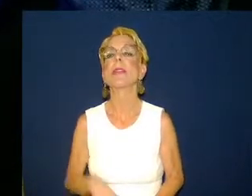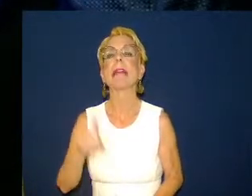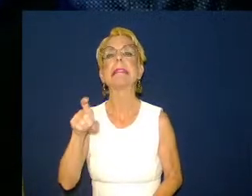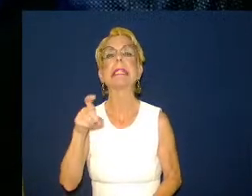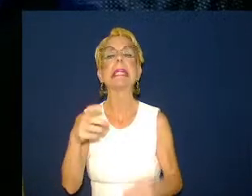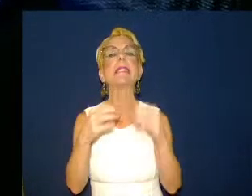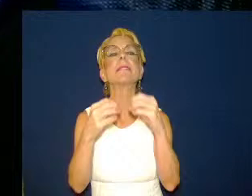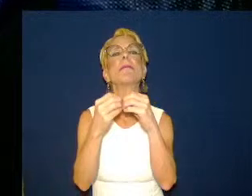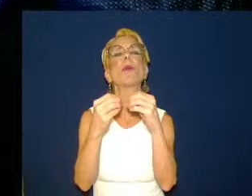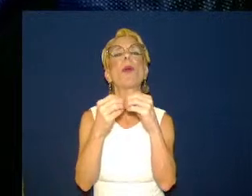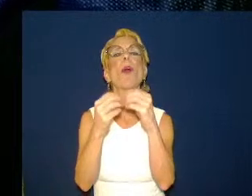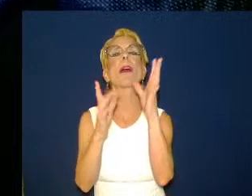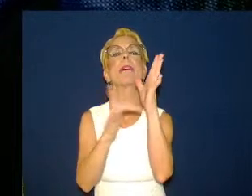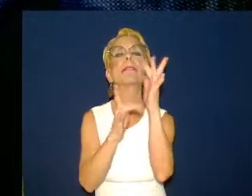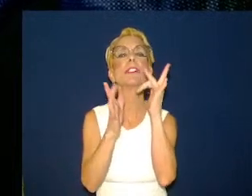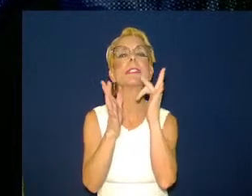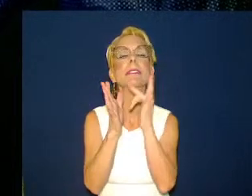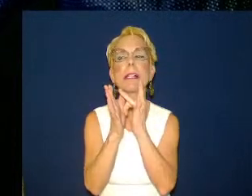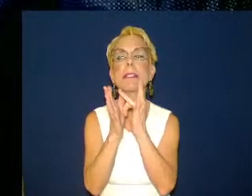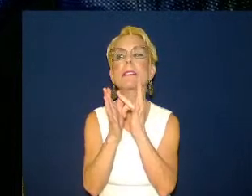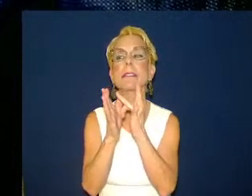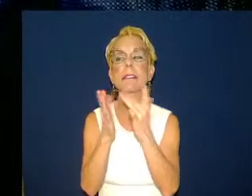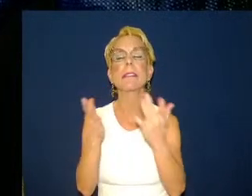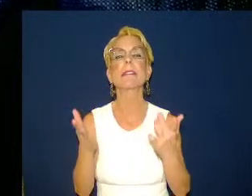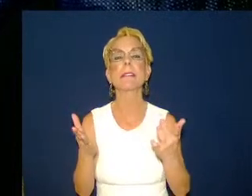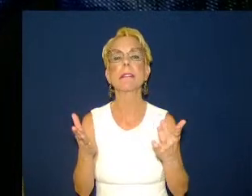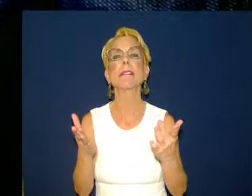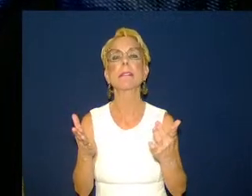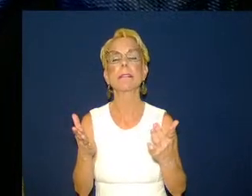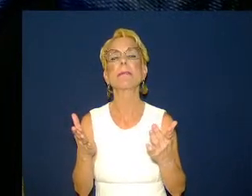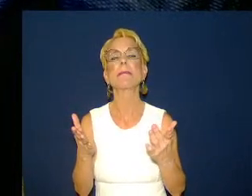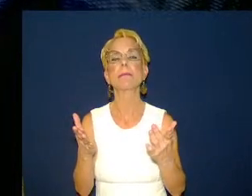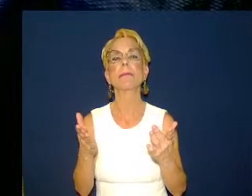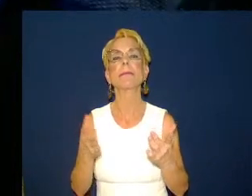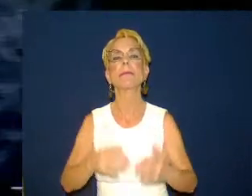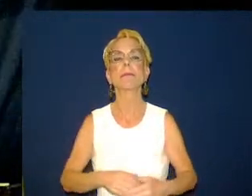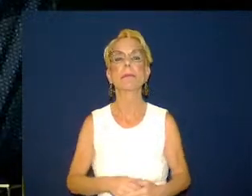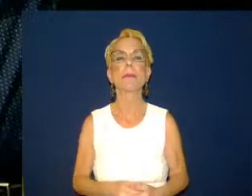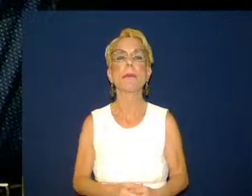commitment. God bless you over there. Amen, amen, amen.